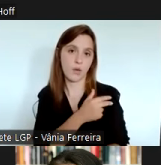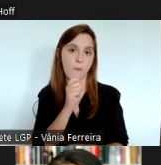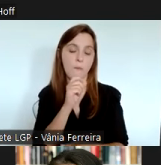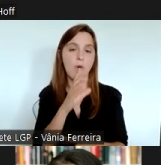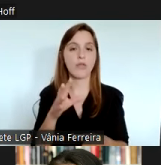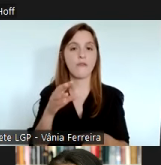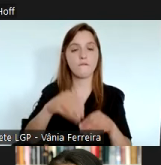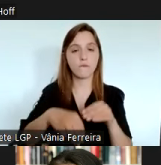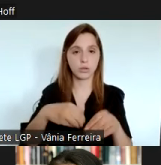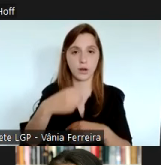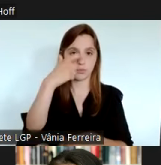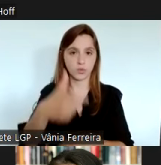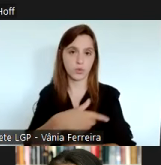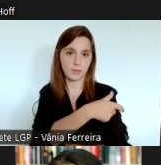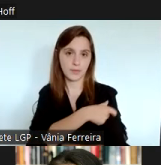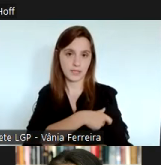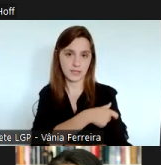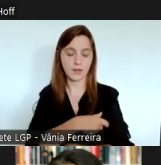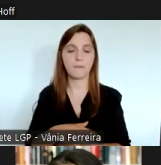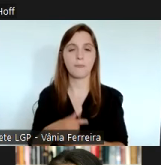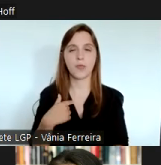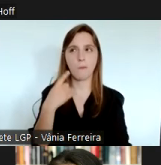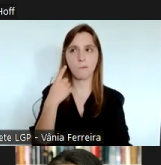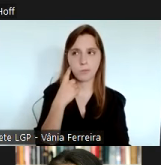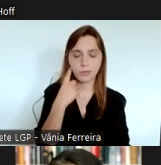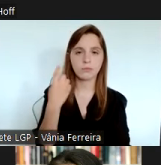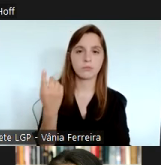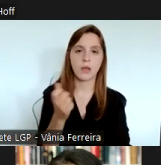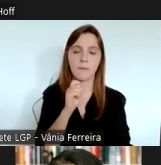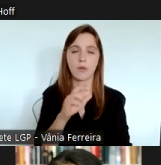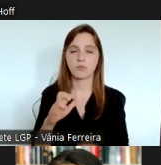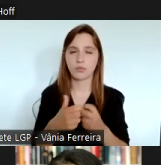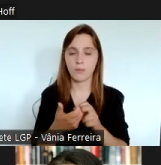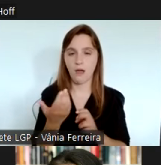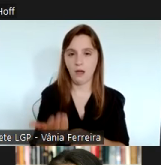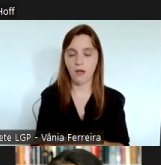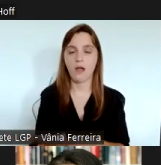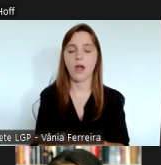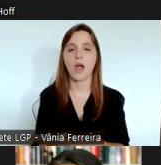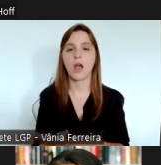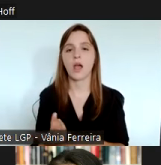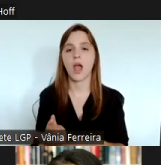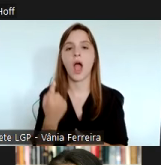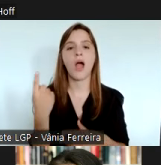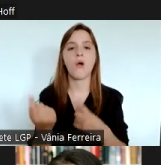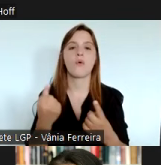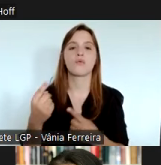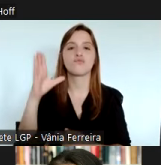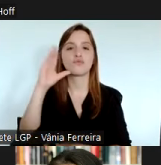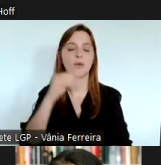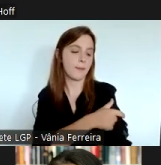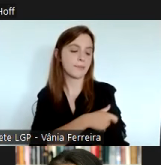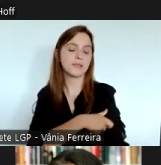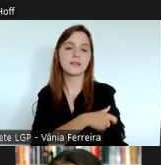representative. What I've heard might be the problem is that many don't know exactly what these representatives